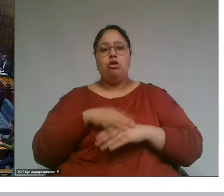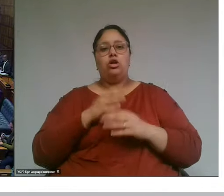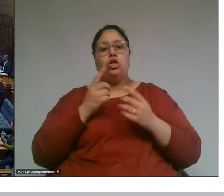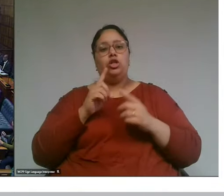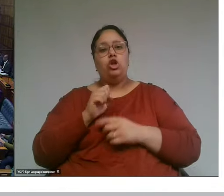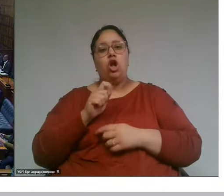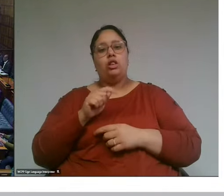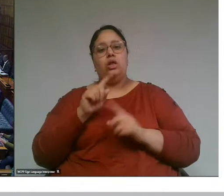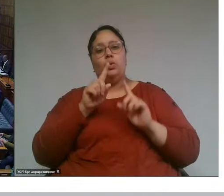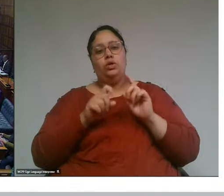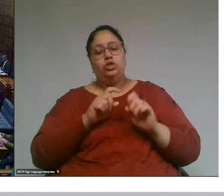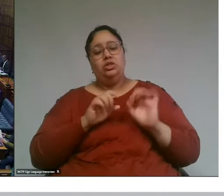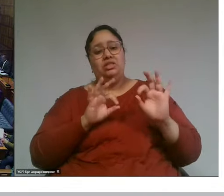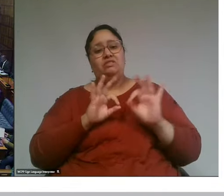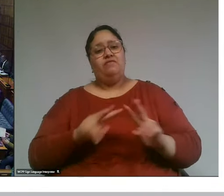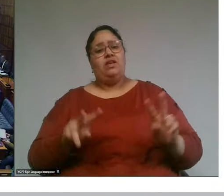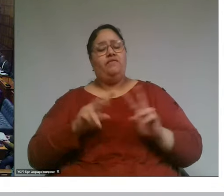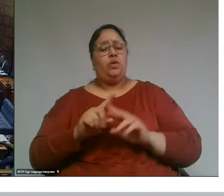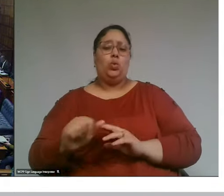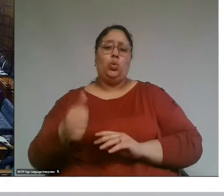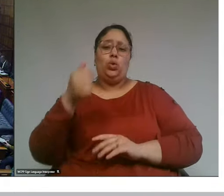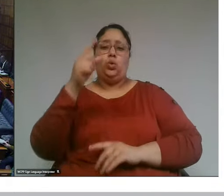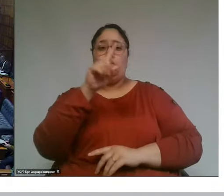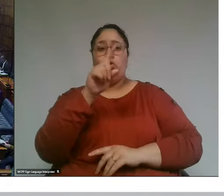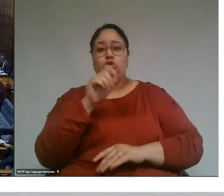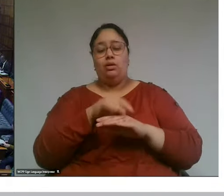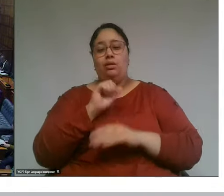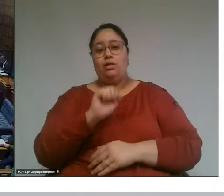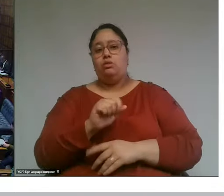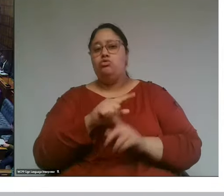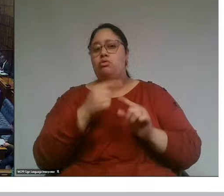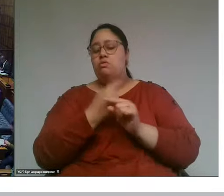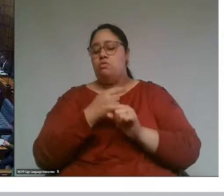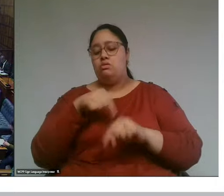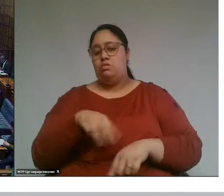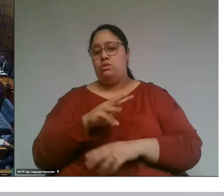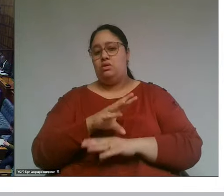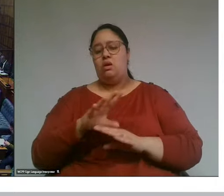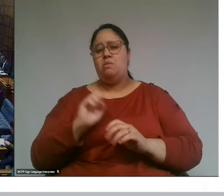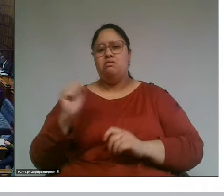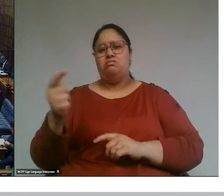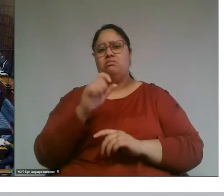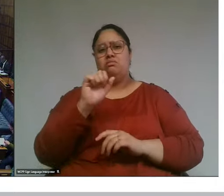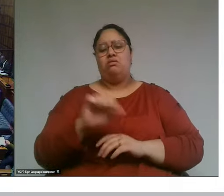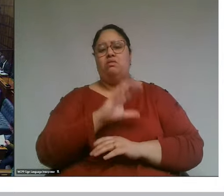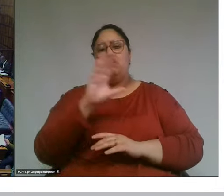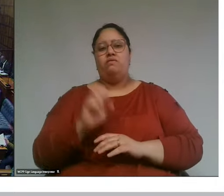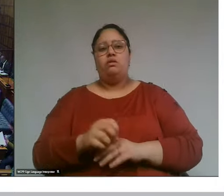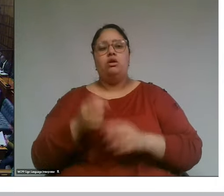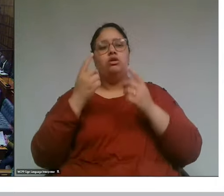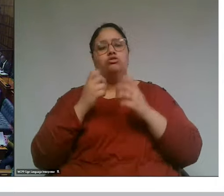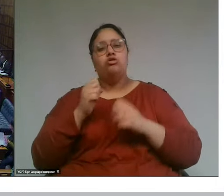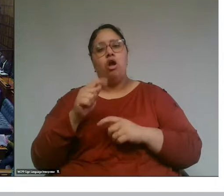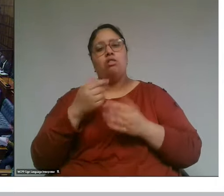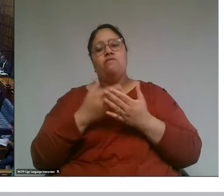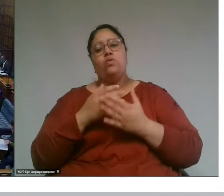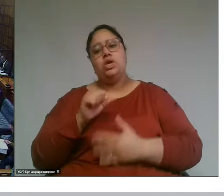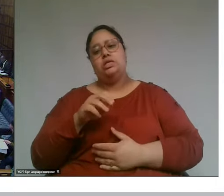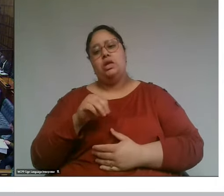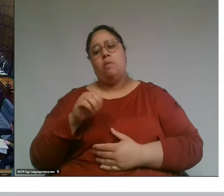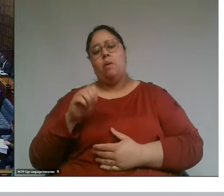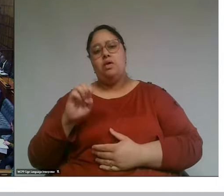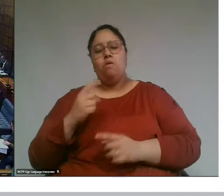been actually very good question in that it's not only in the western C but across South Africa data for smme has always been